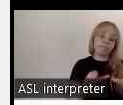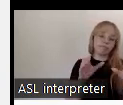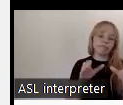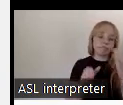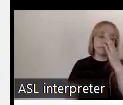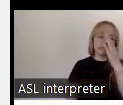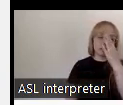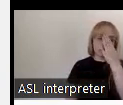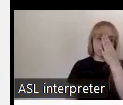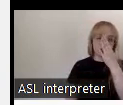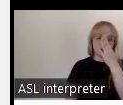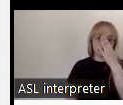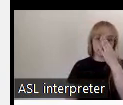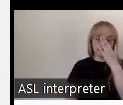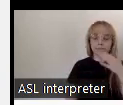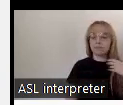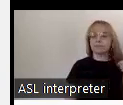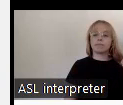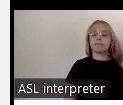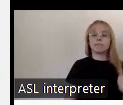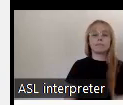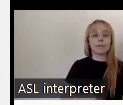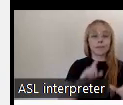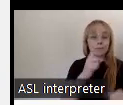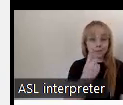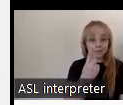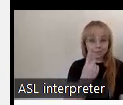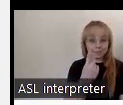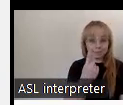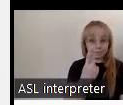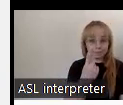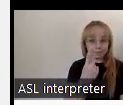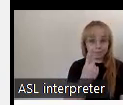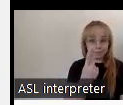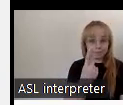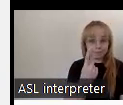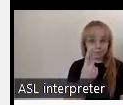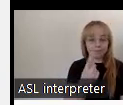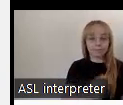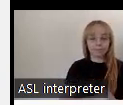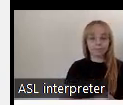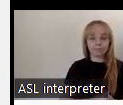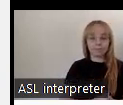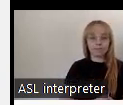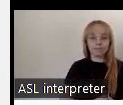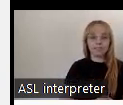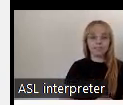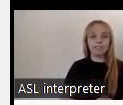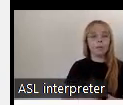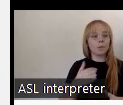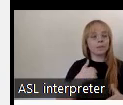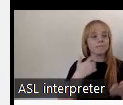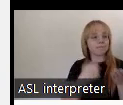or another. So first things first, we kind of have introduced where to find the vault, but